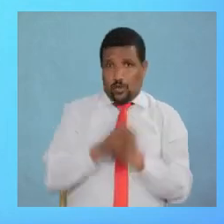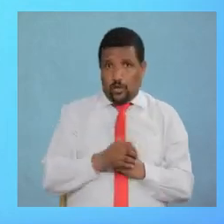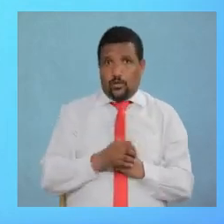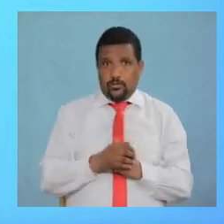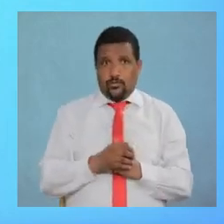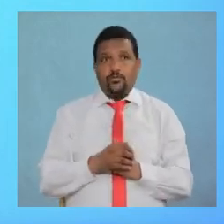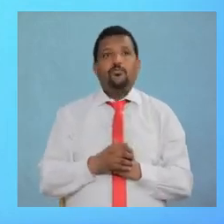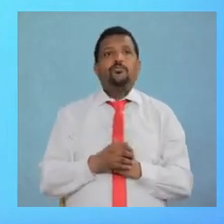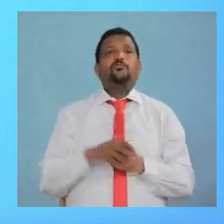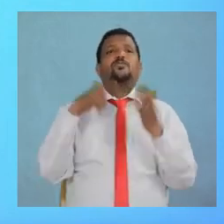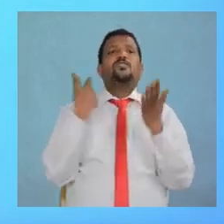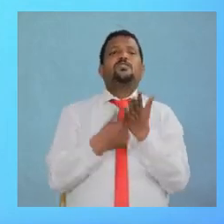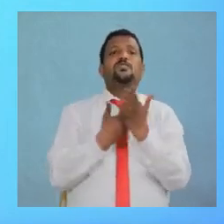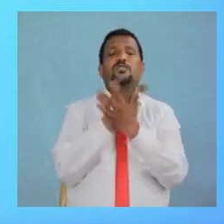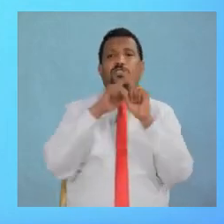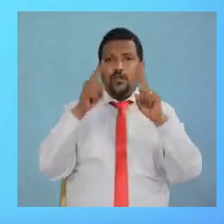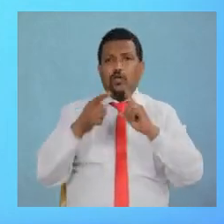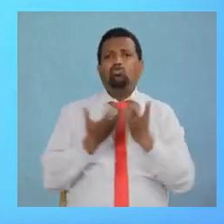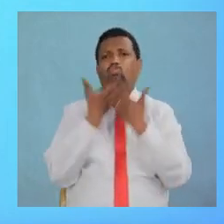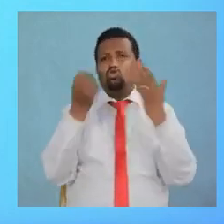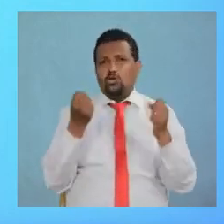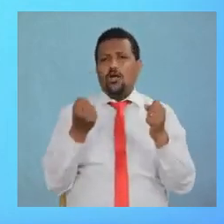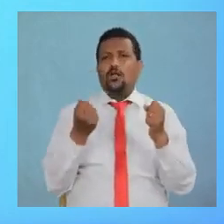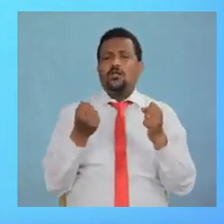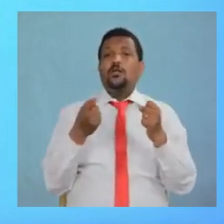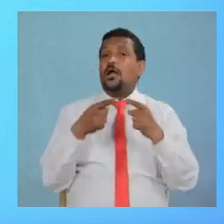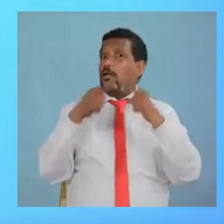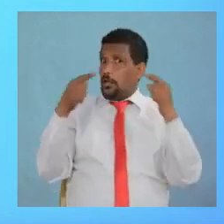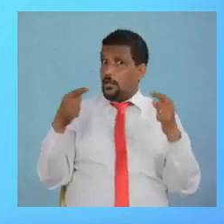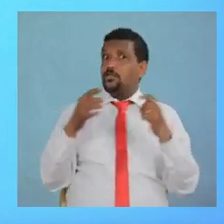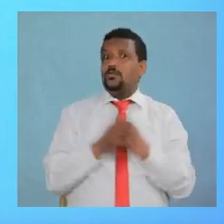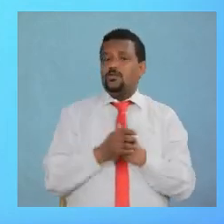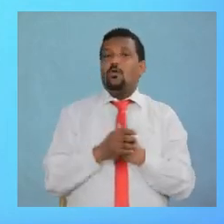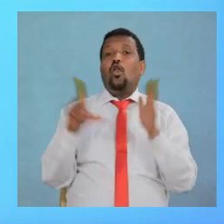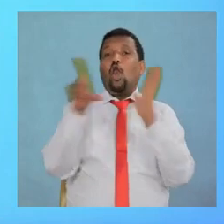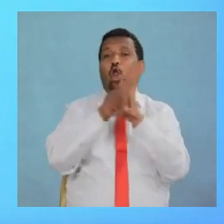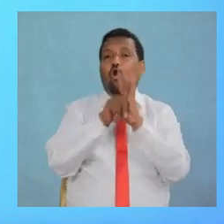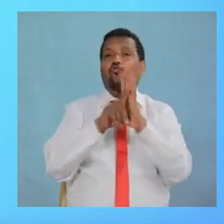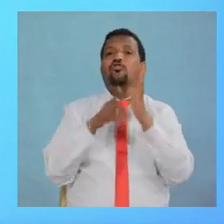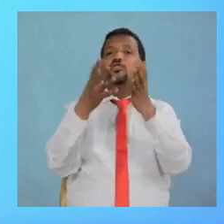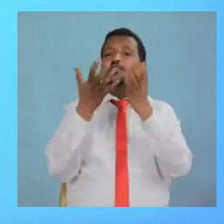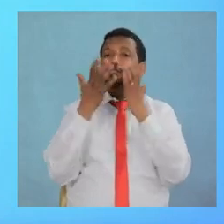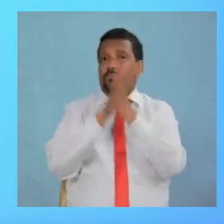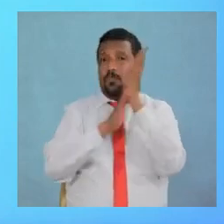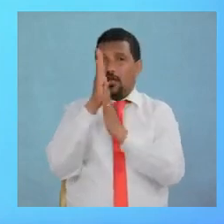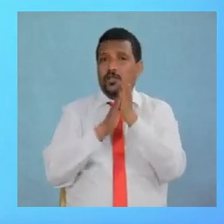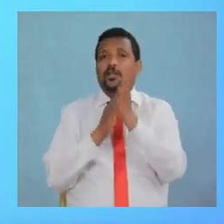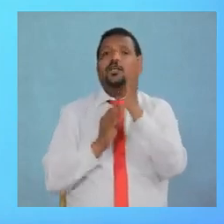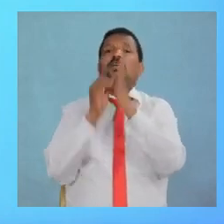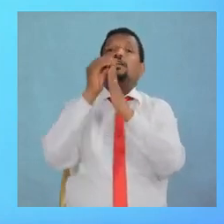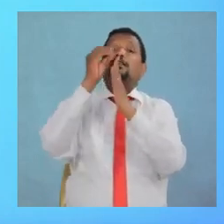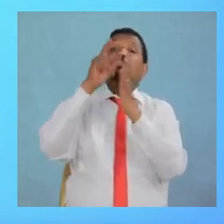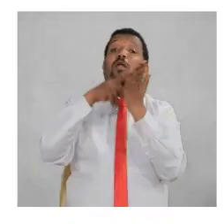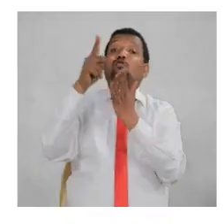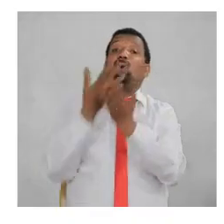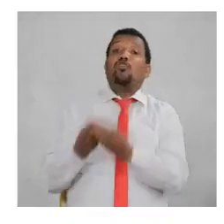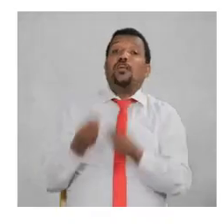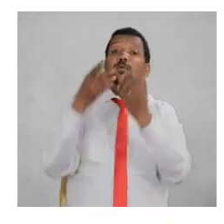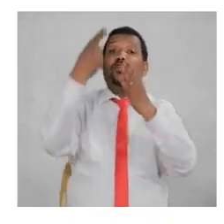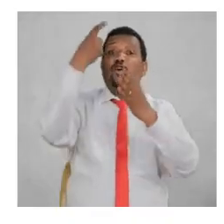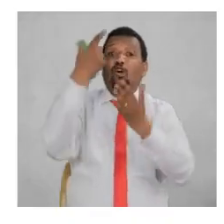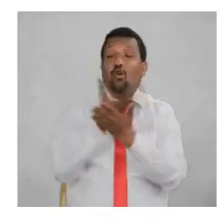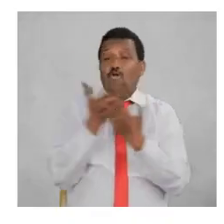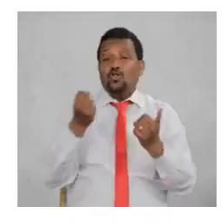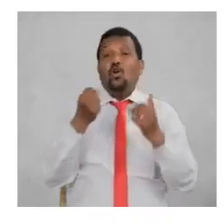So these given goods are against the law of demand. That means with increase in price of given goods, the